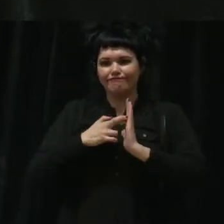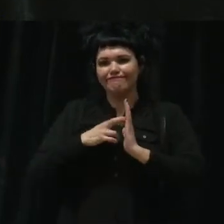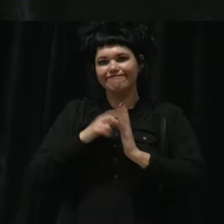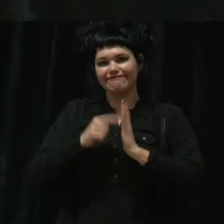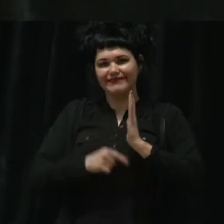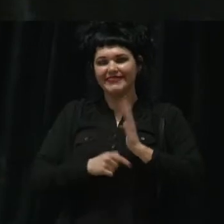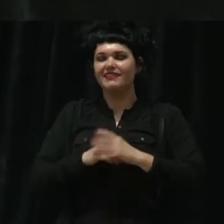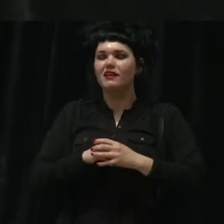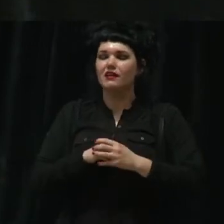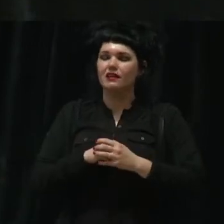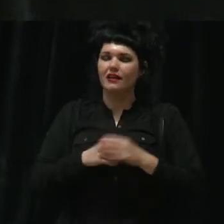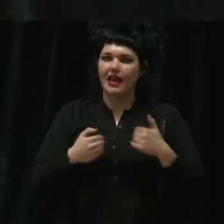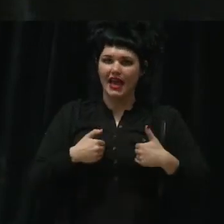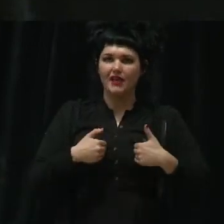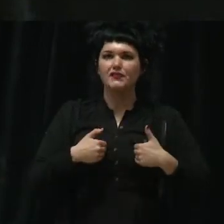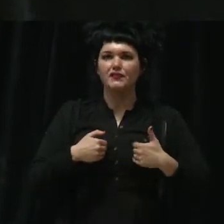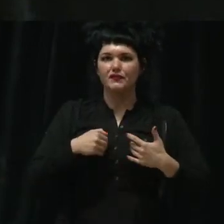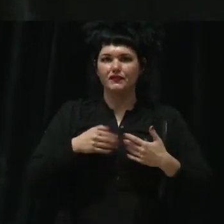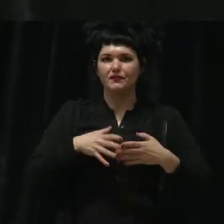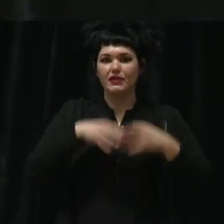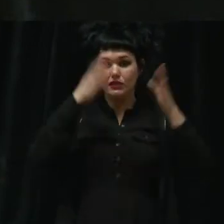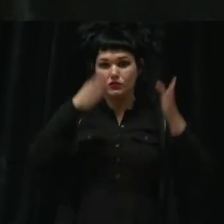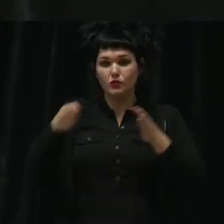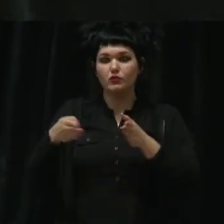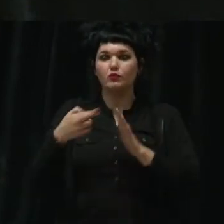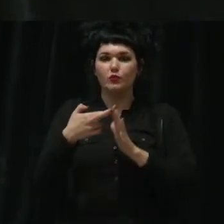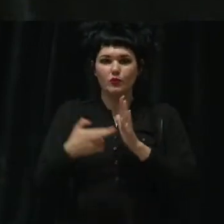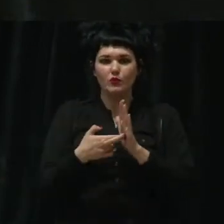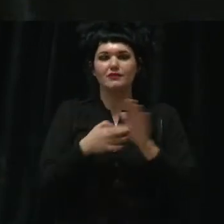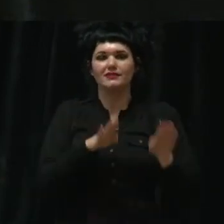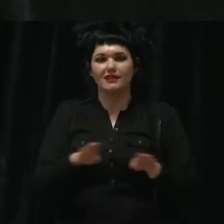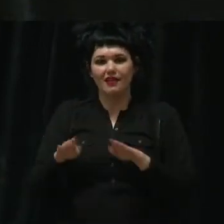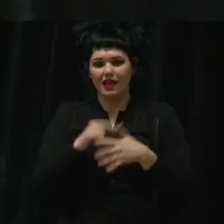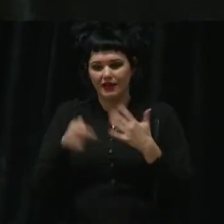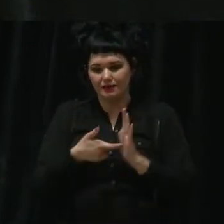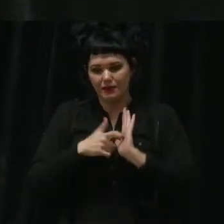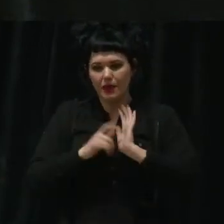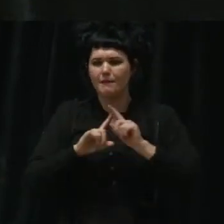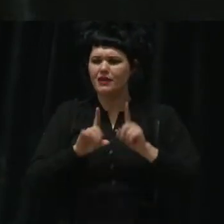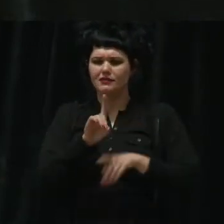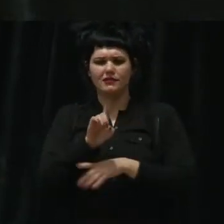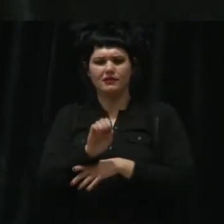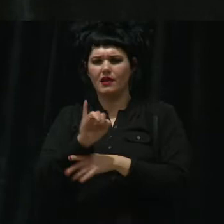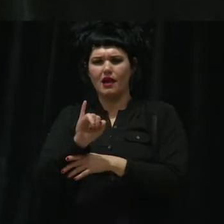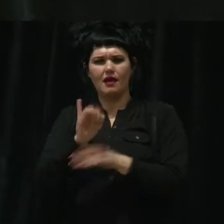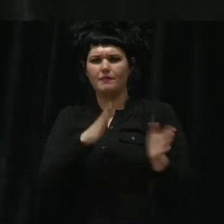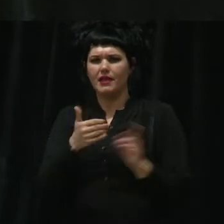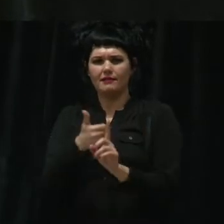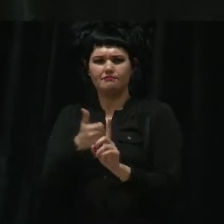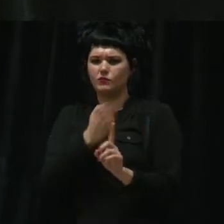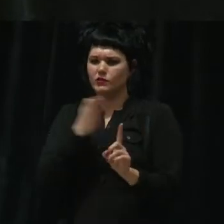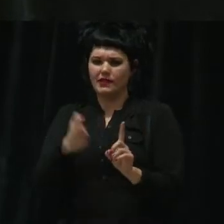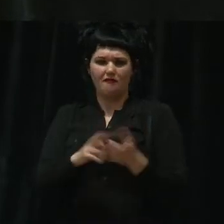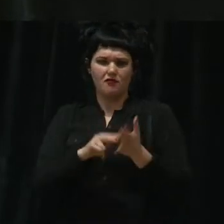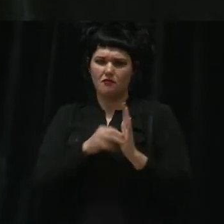student rules of conduct. But the DEI plan was never meant to be a